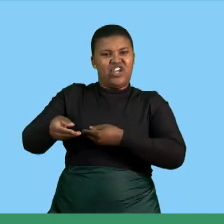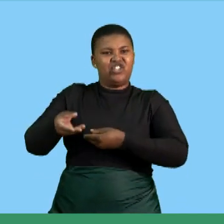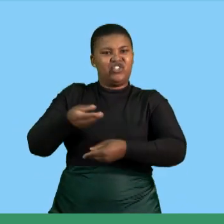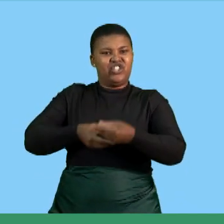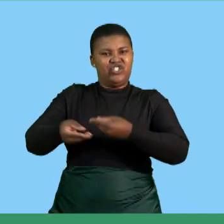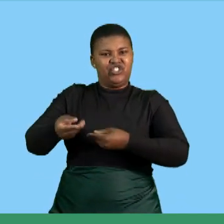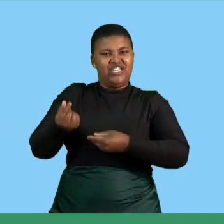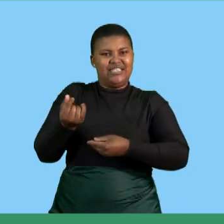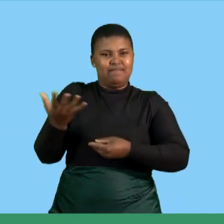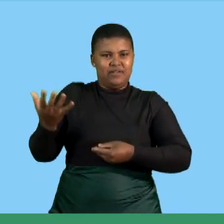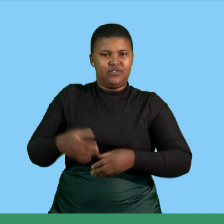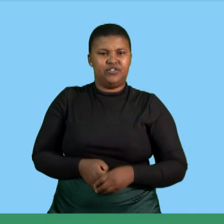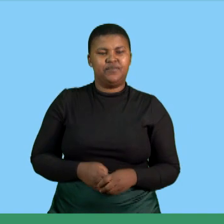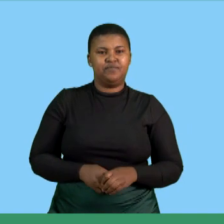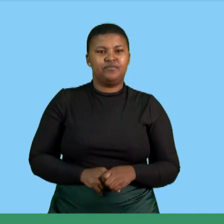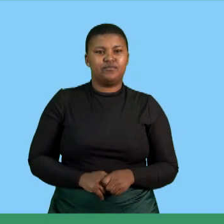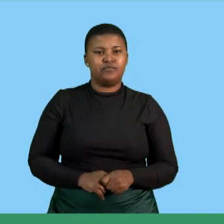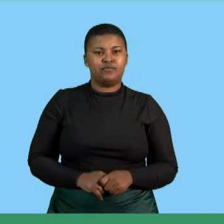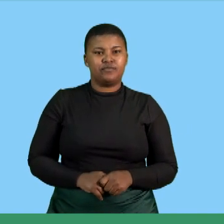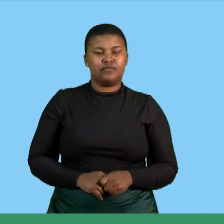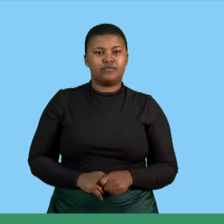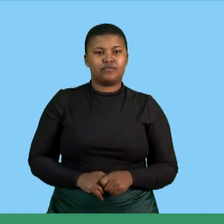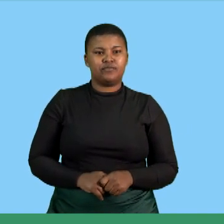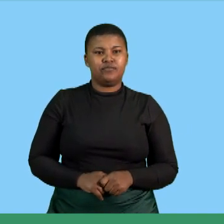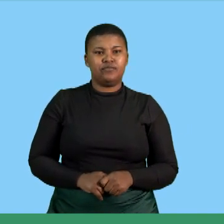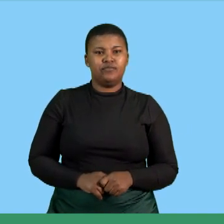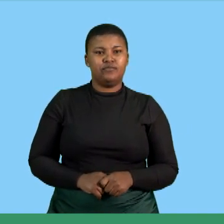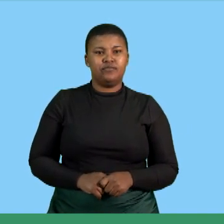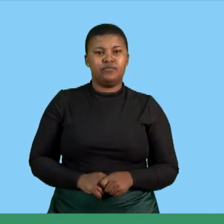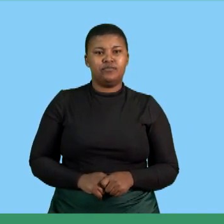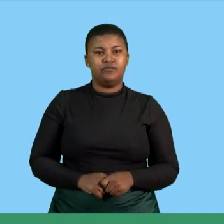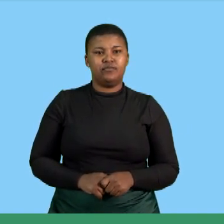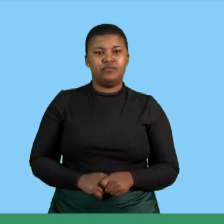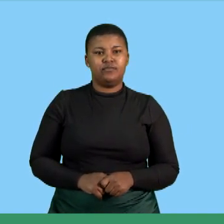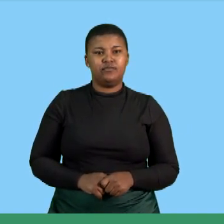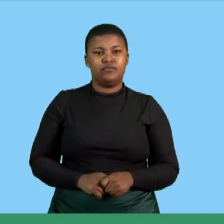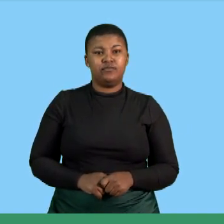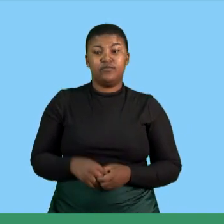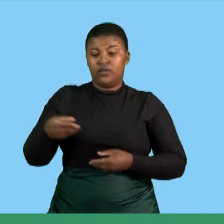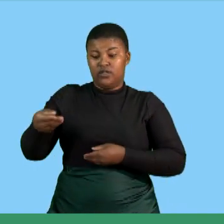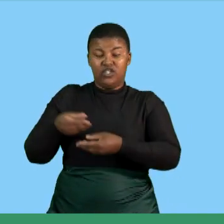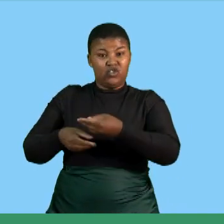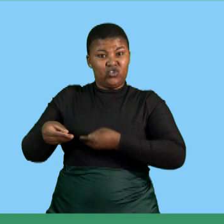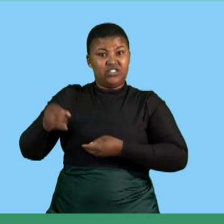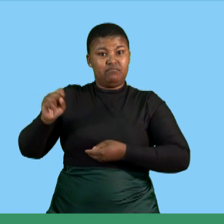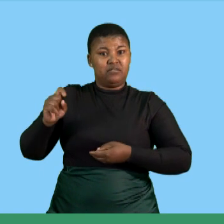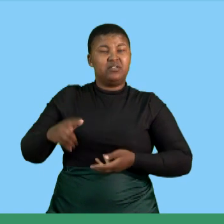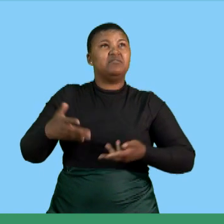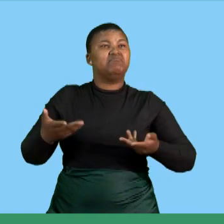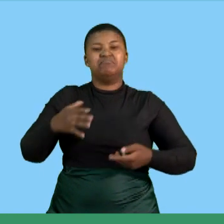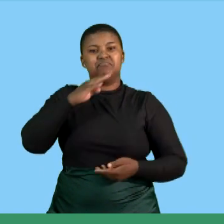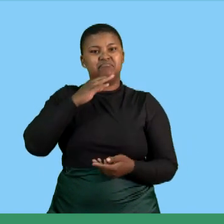rate. Oops, let me just fix my spelling here. Exchange rate. And exchange rate, of course,